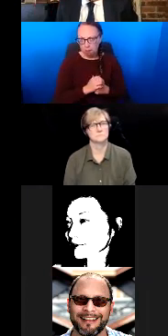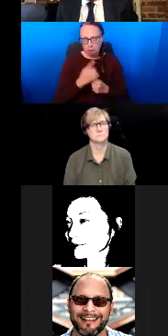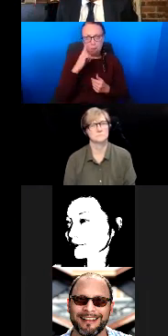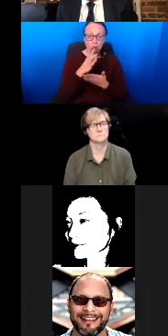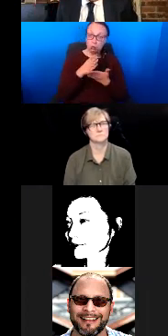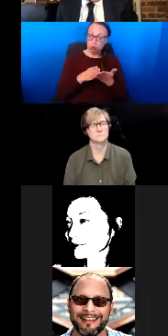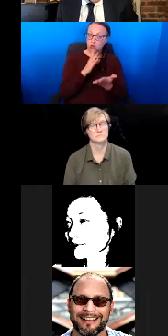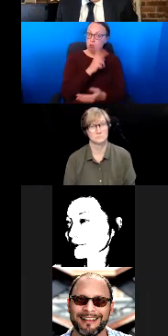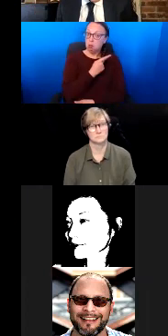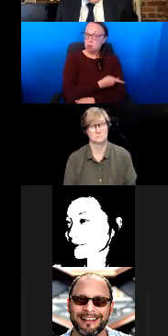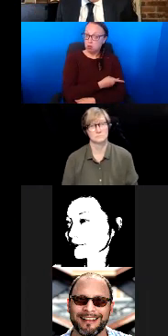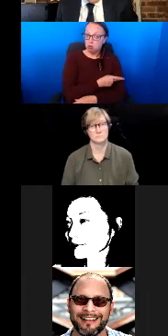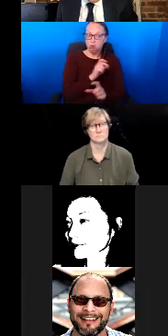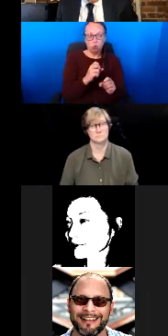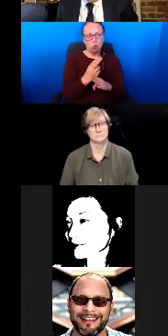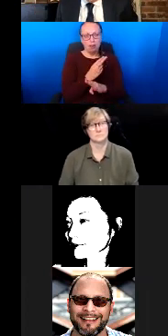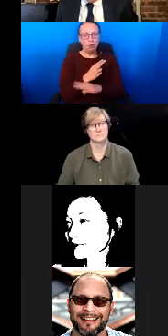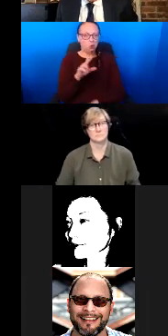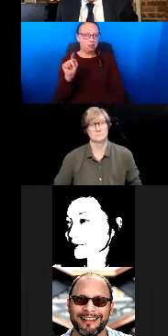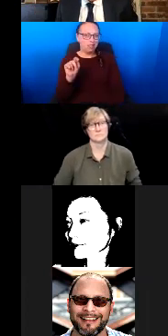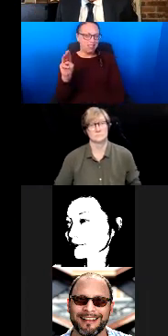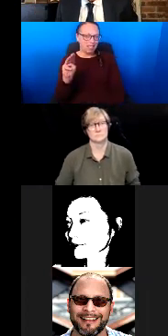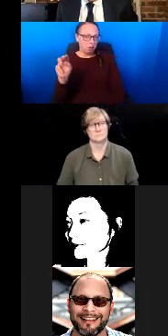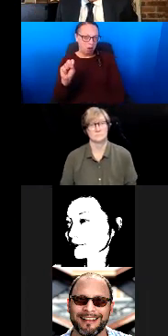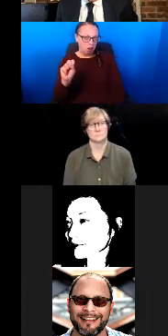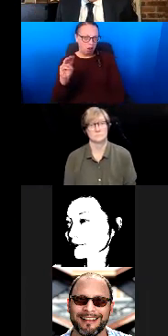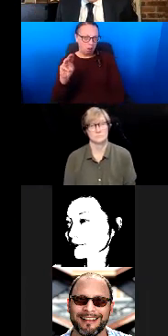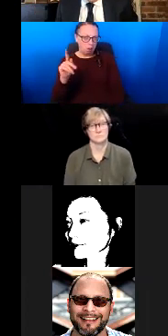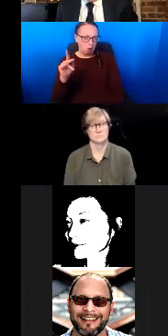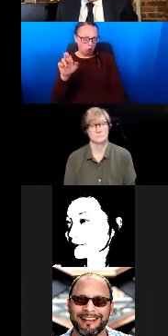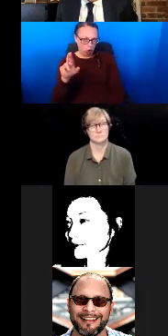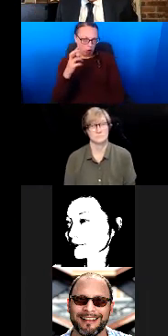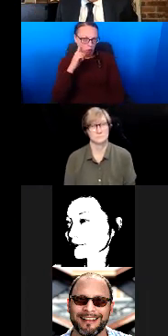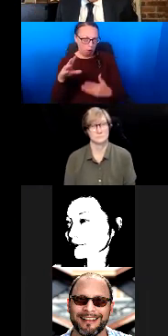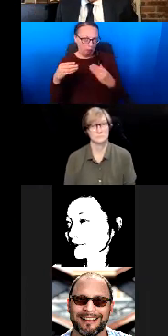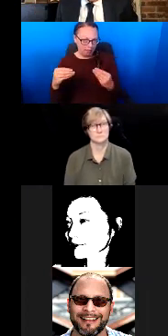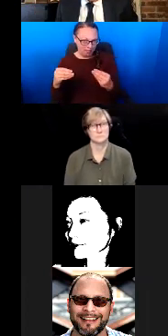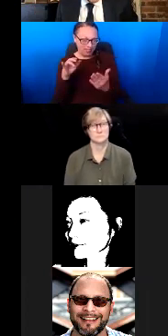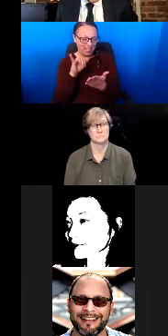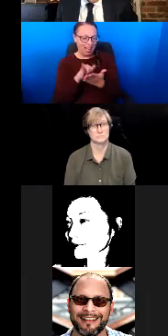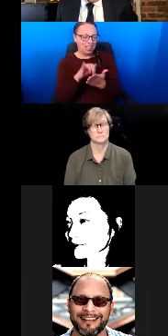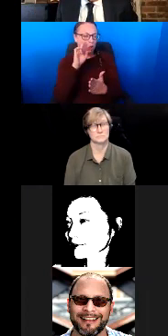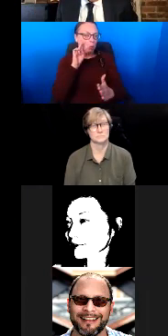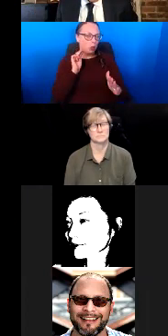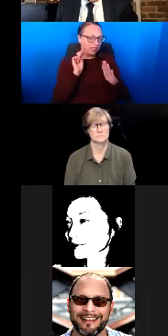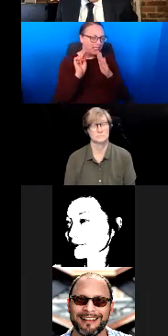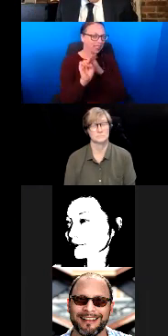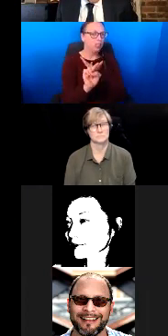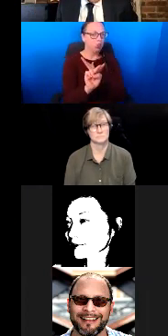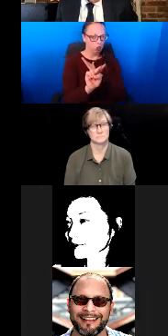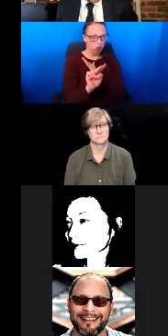patients, you can use a TMS marker of cortical plasticity as an overall predictor, or